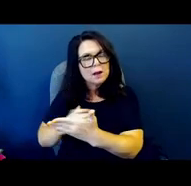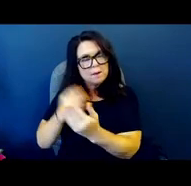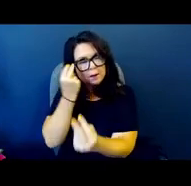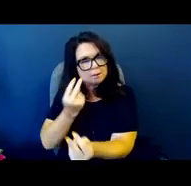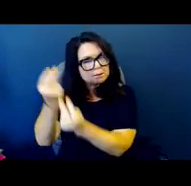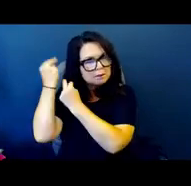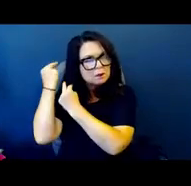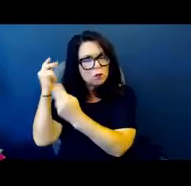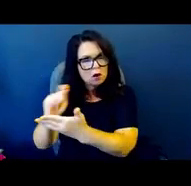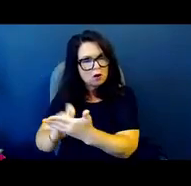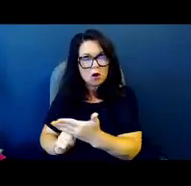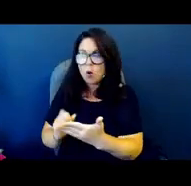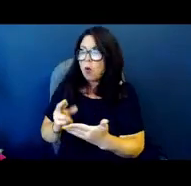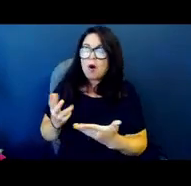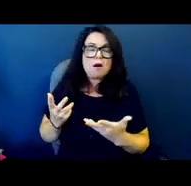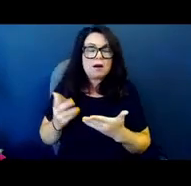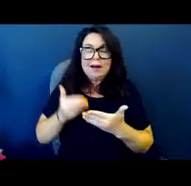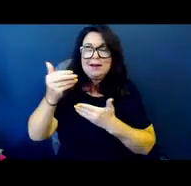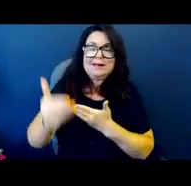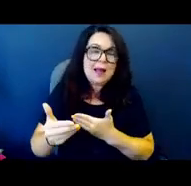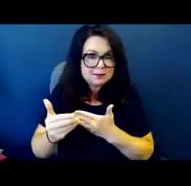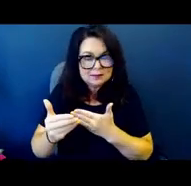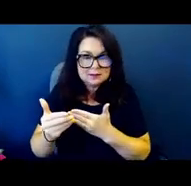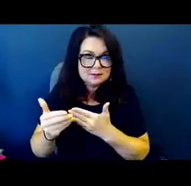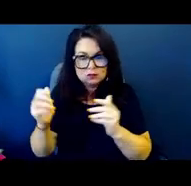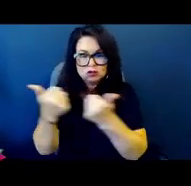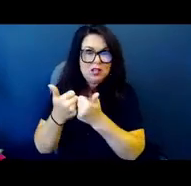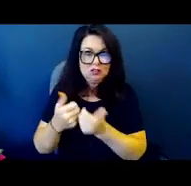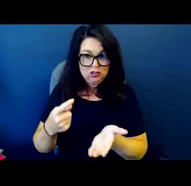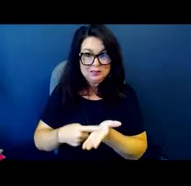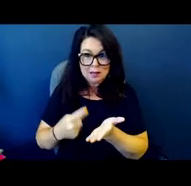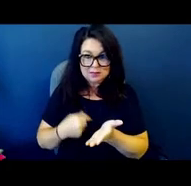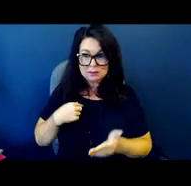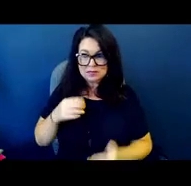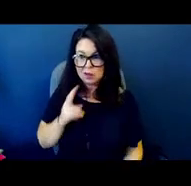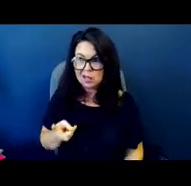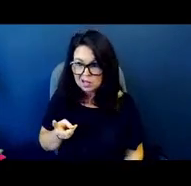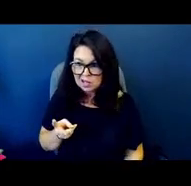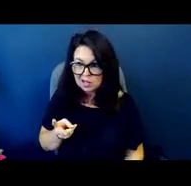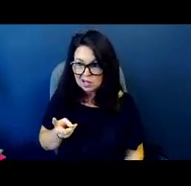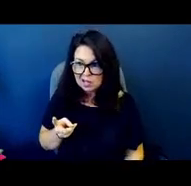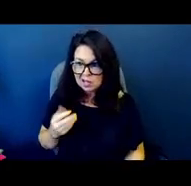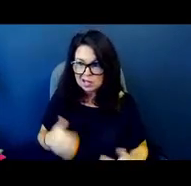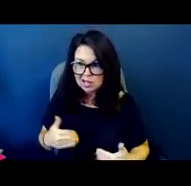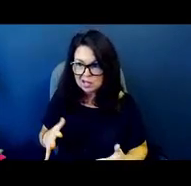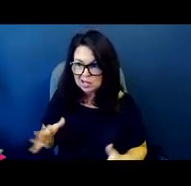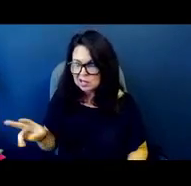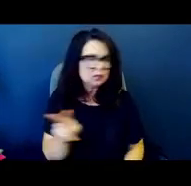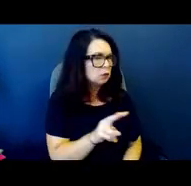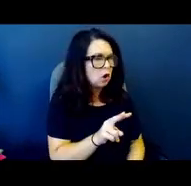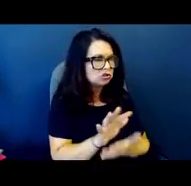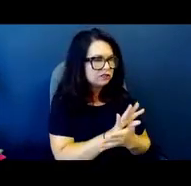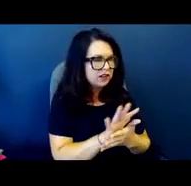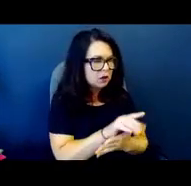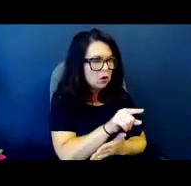challenge is, I honestly, seriously, sometimes watch that because it's my reminder that